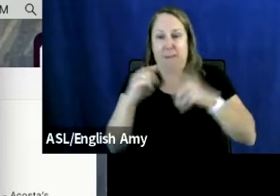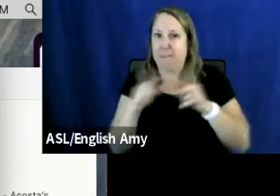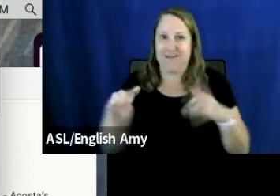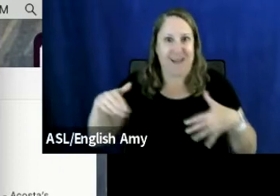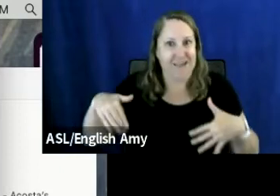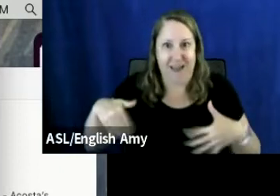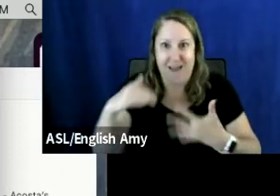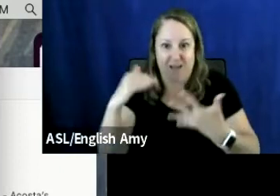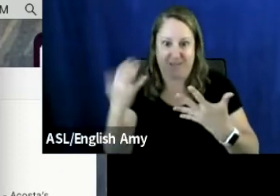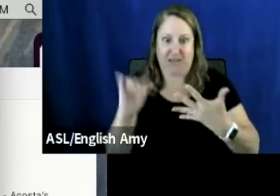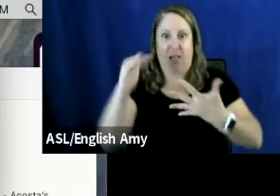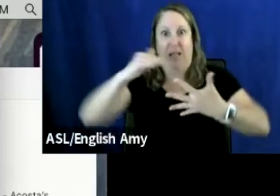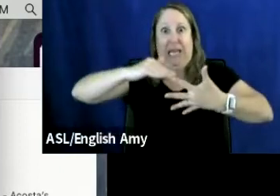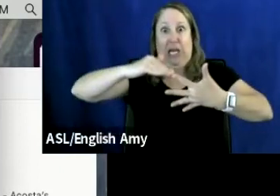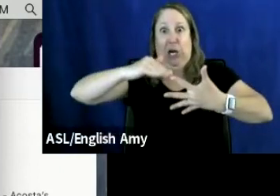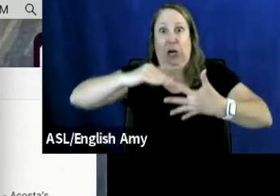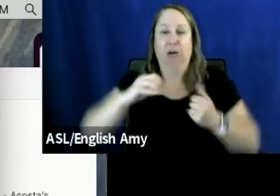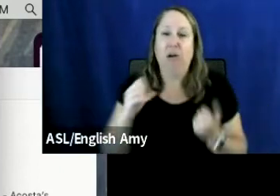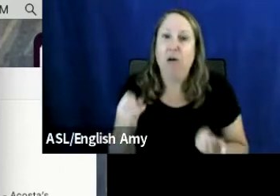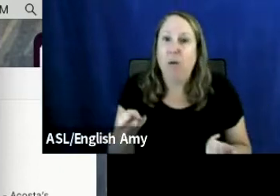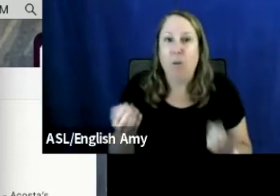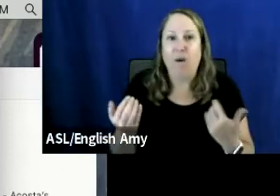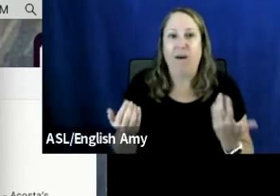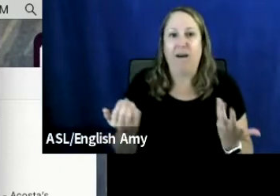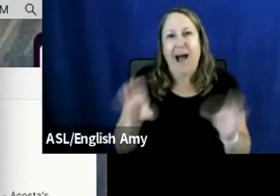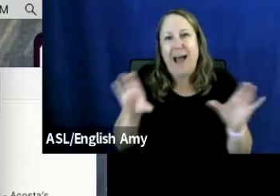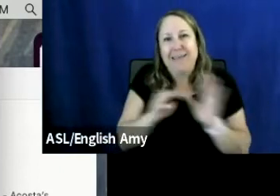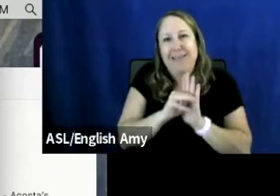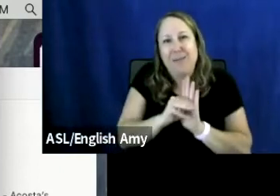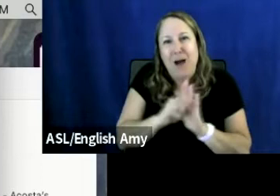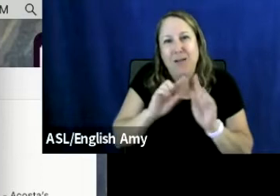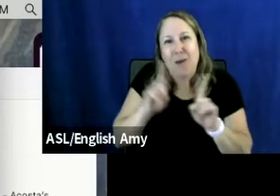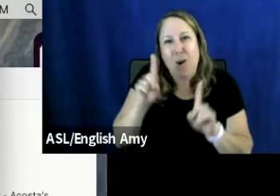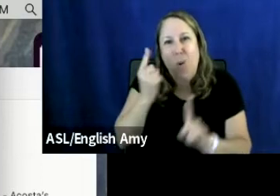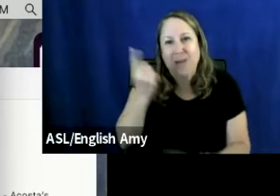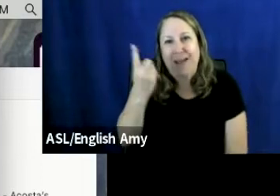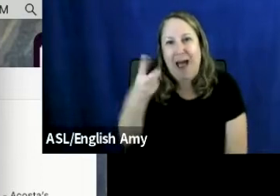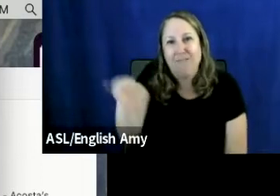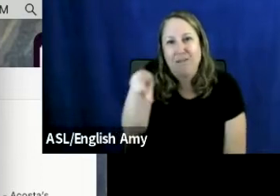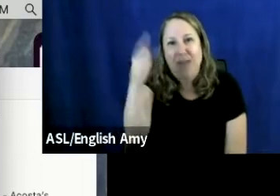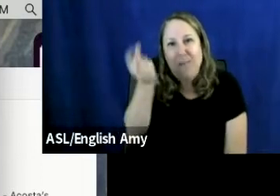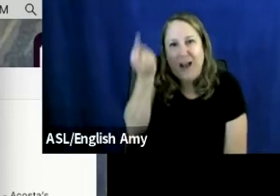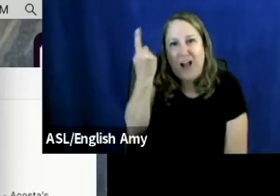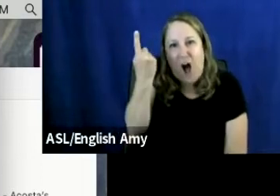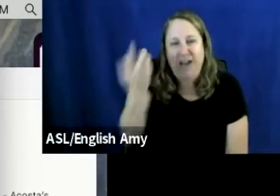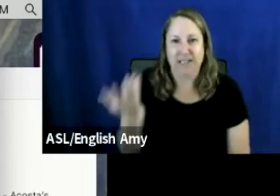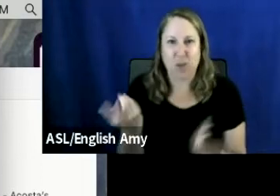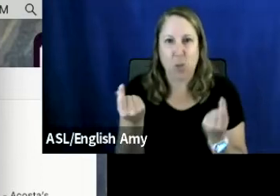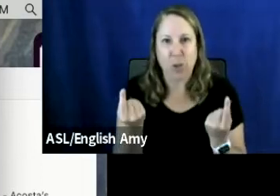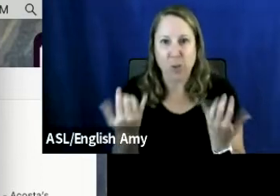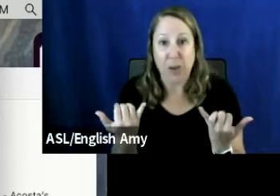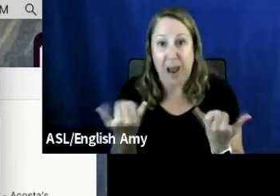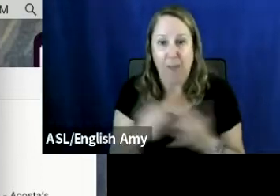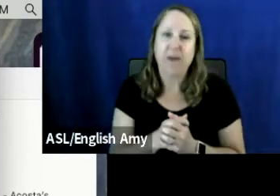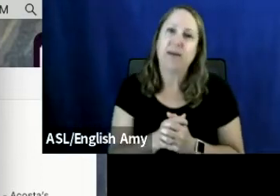got these materials, I don't, you know, I taught them, I did the modeling, but only half of them get it, what do I do now? So my question for you is